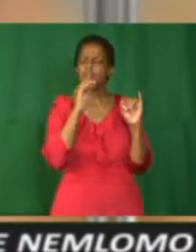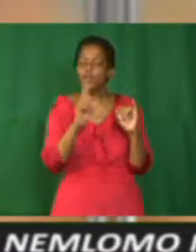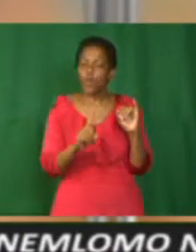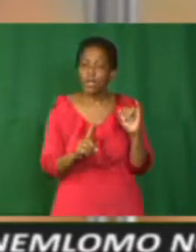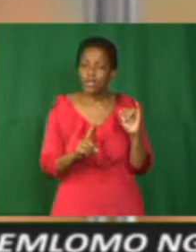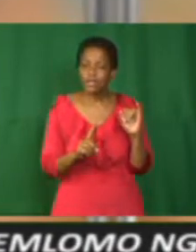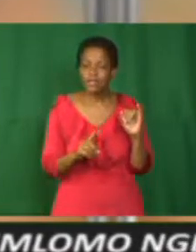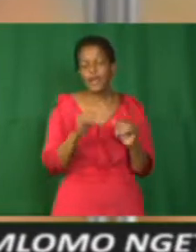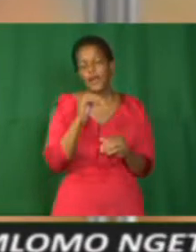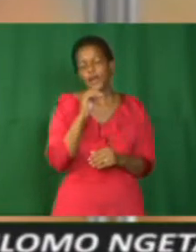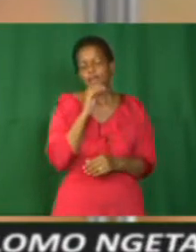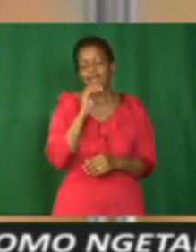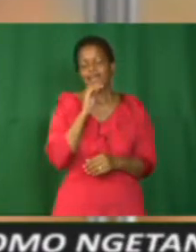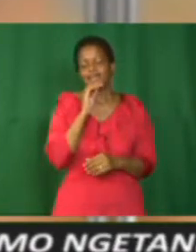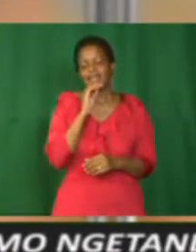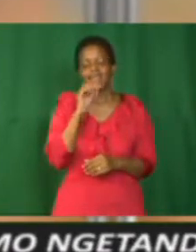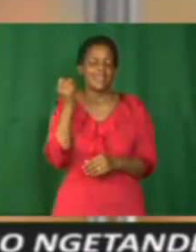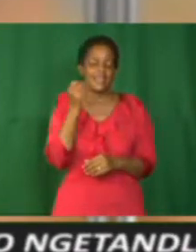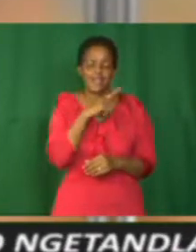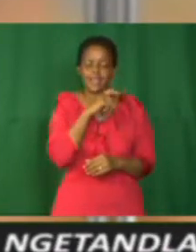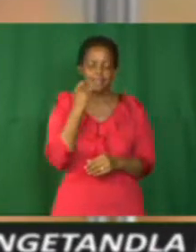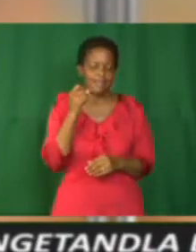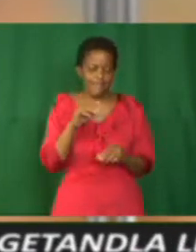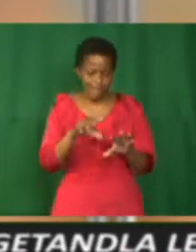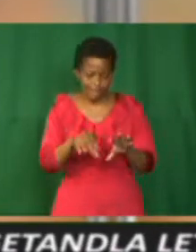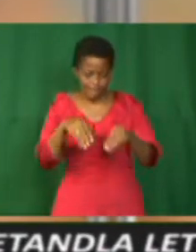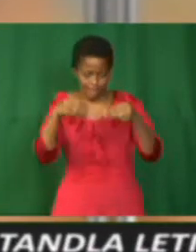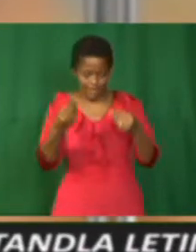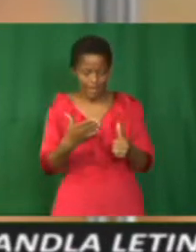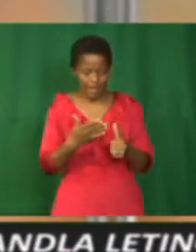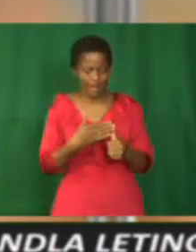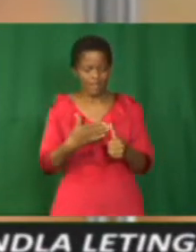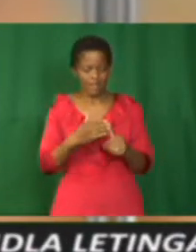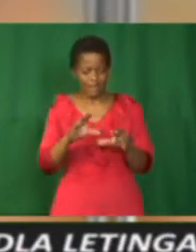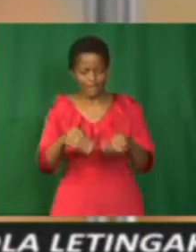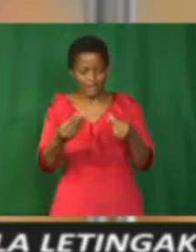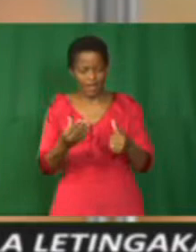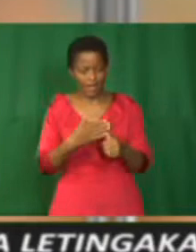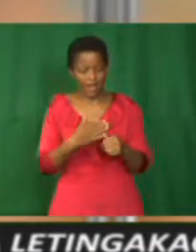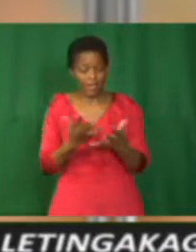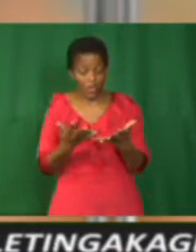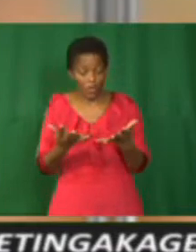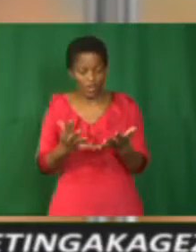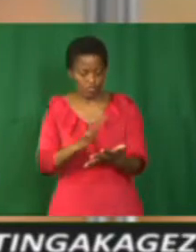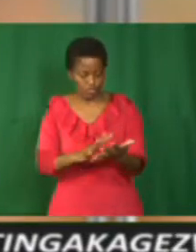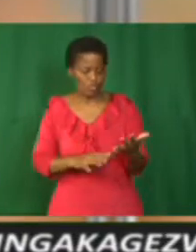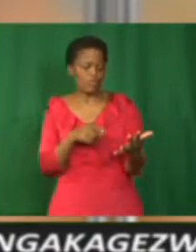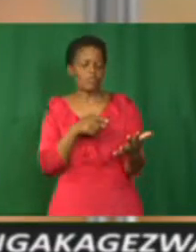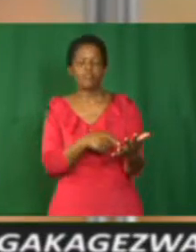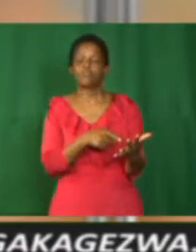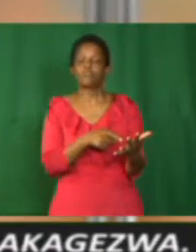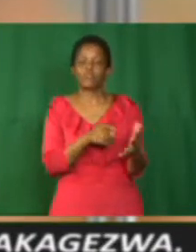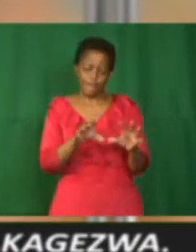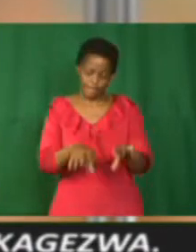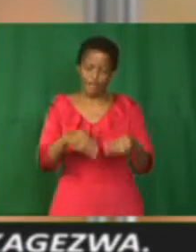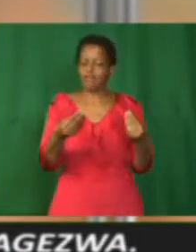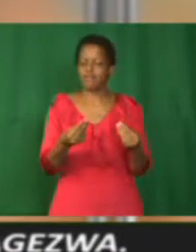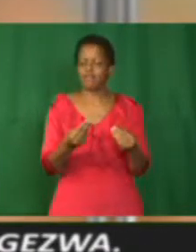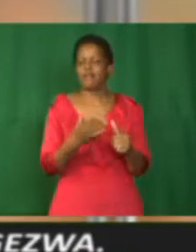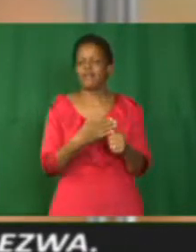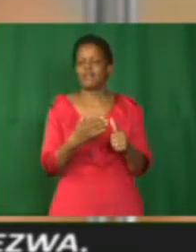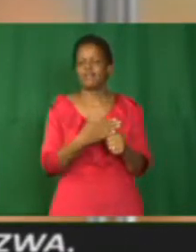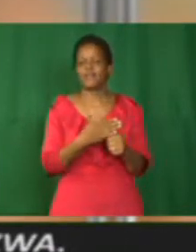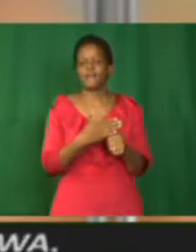very easy to find their answers when you read from the passage. In fact, we normally say they are